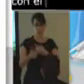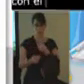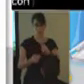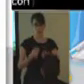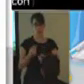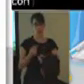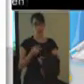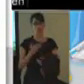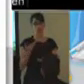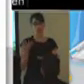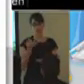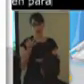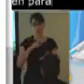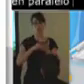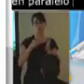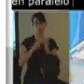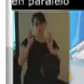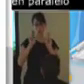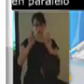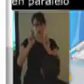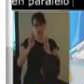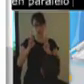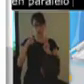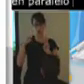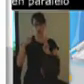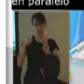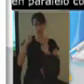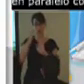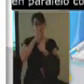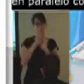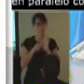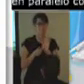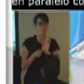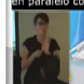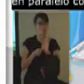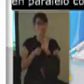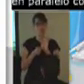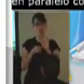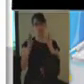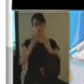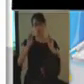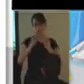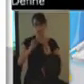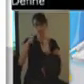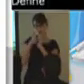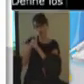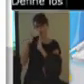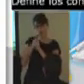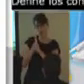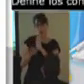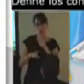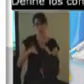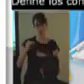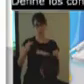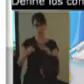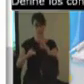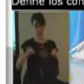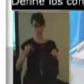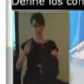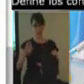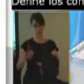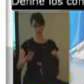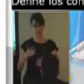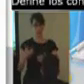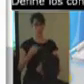this simulator, was an educational program, including all of the processes, the training program. And